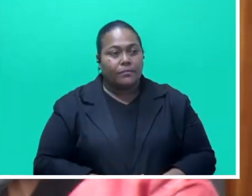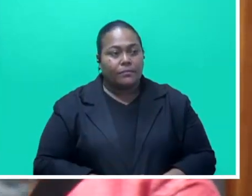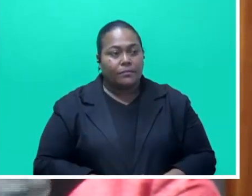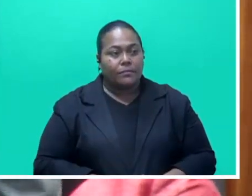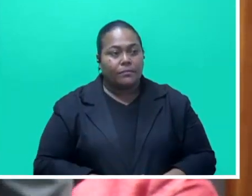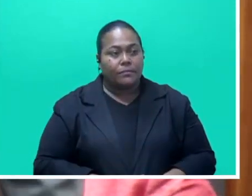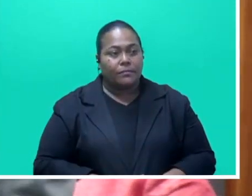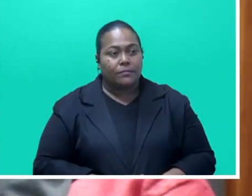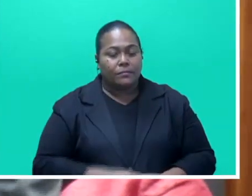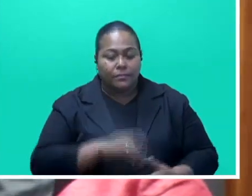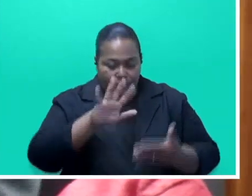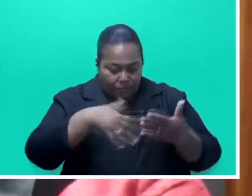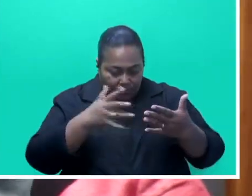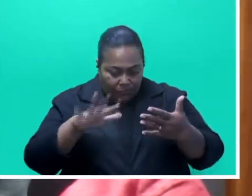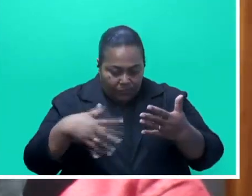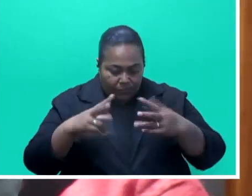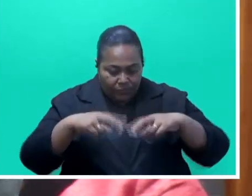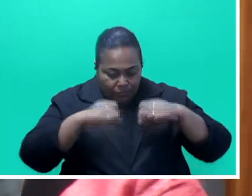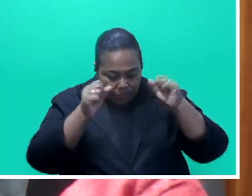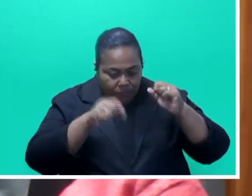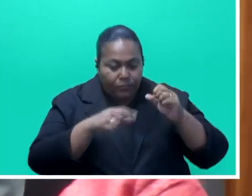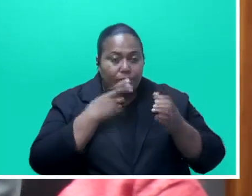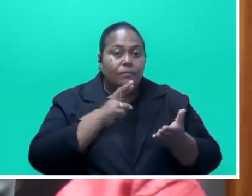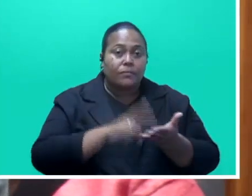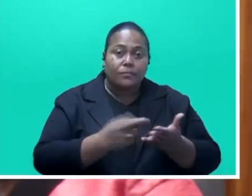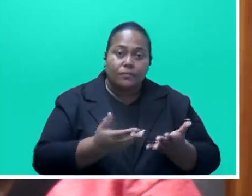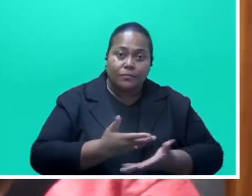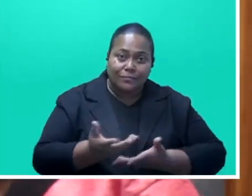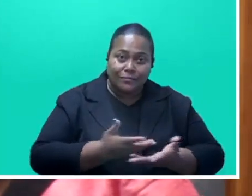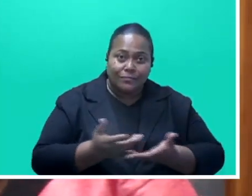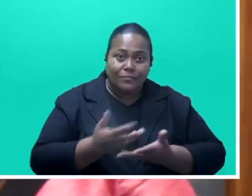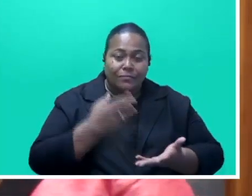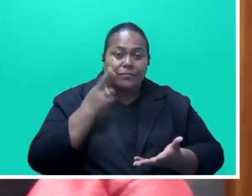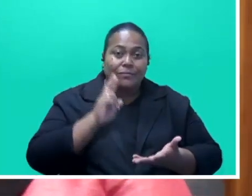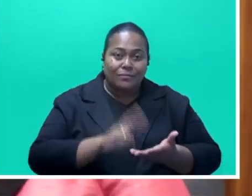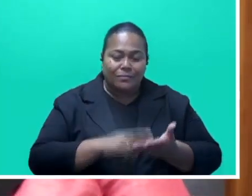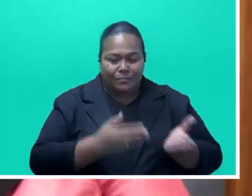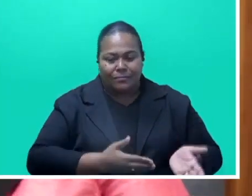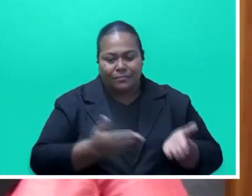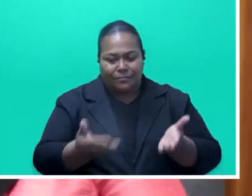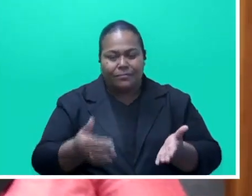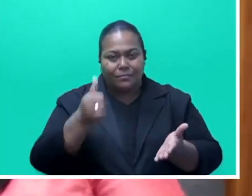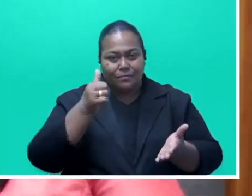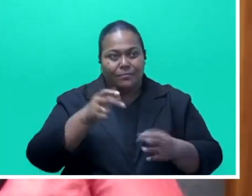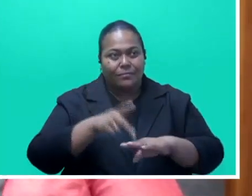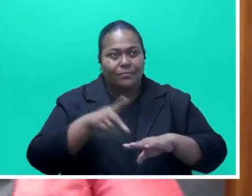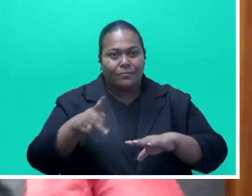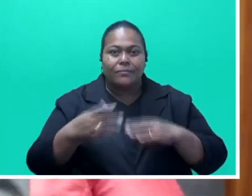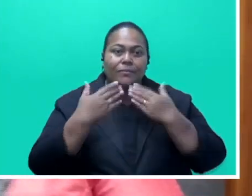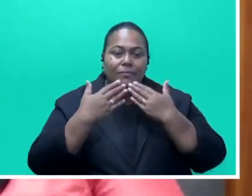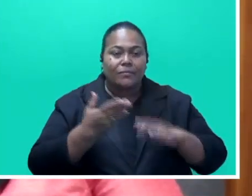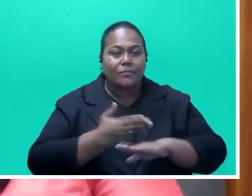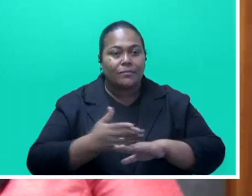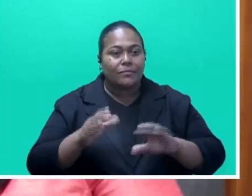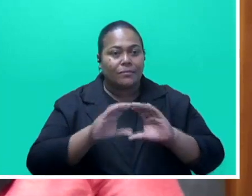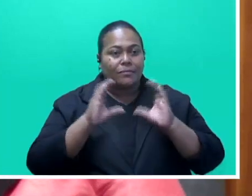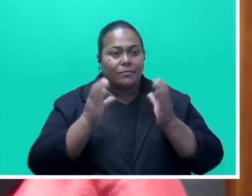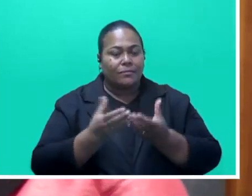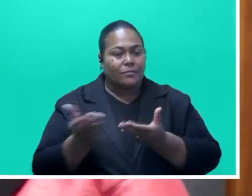report, deliberating on the report, and tabling back to Parliament. And I also thank to the new committee as well for